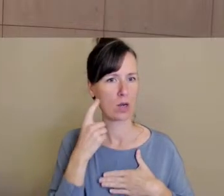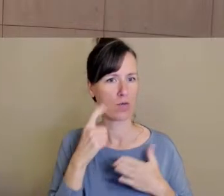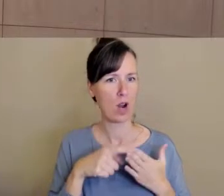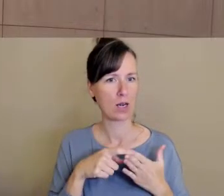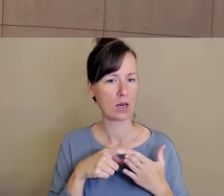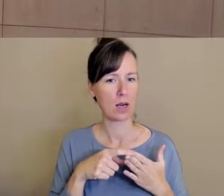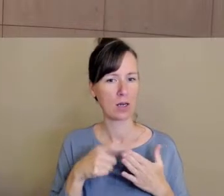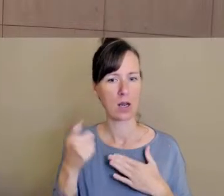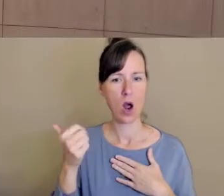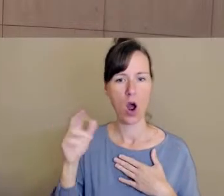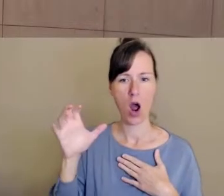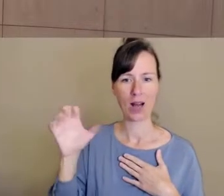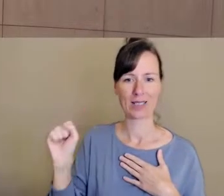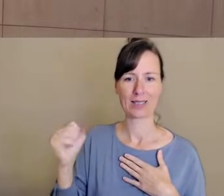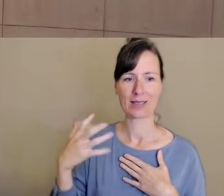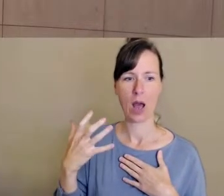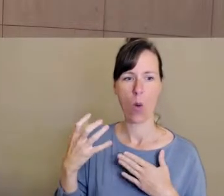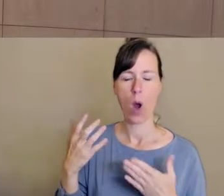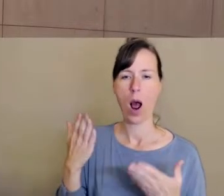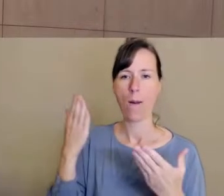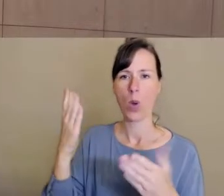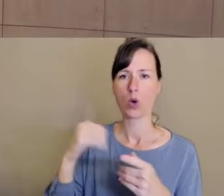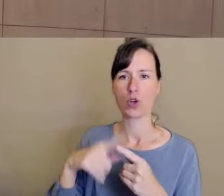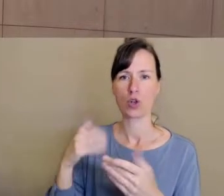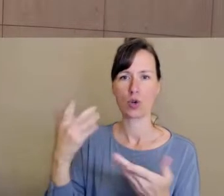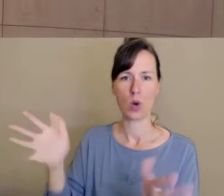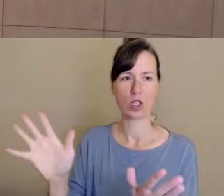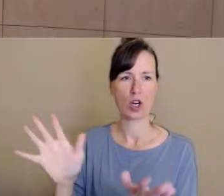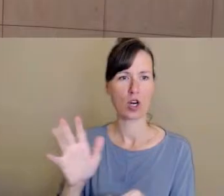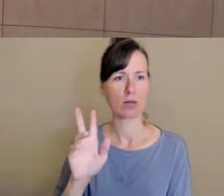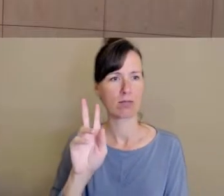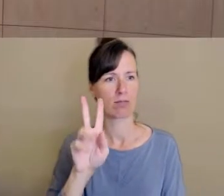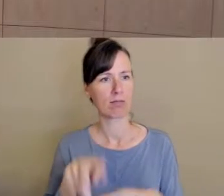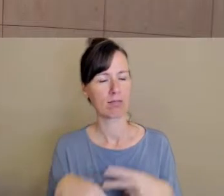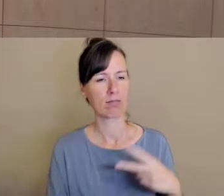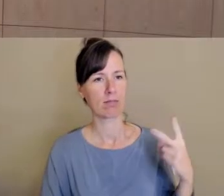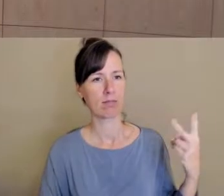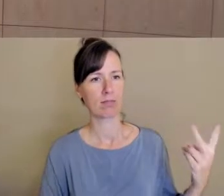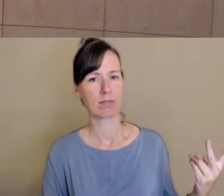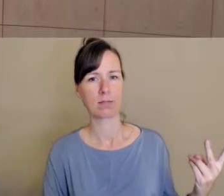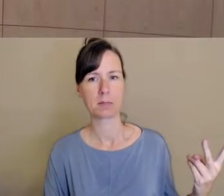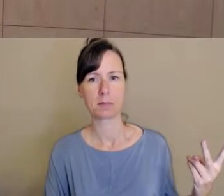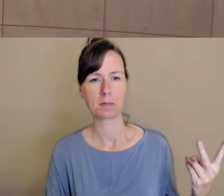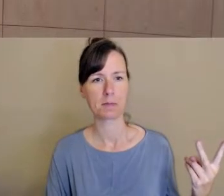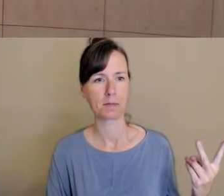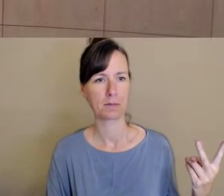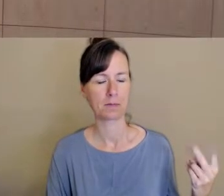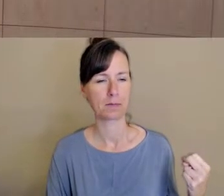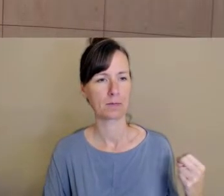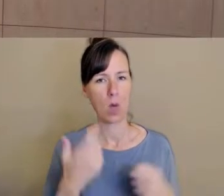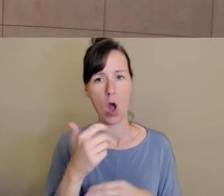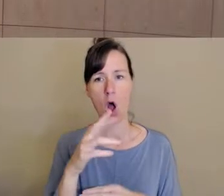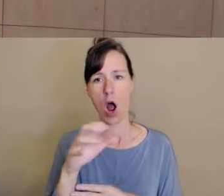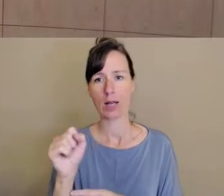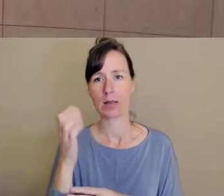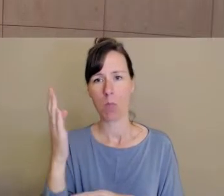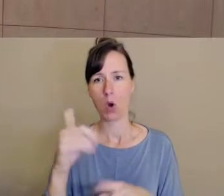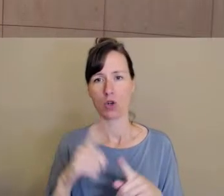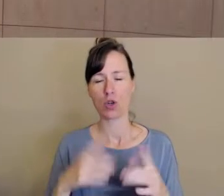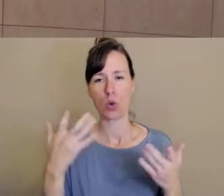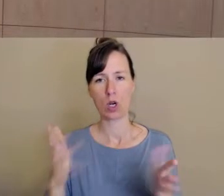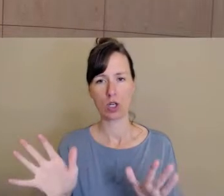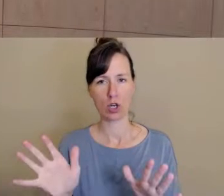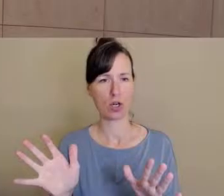to motion to adjourn. Second. All right, there's been a motion by Councilmember Garces to adjourn